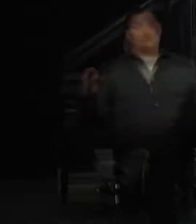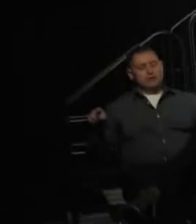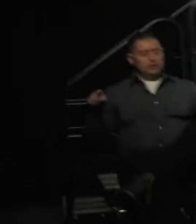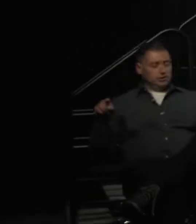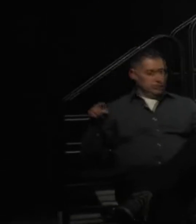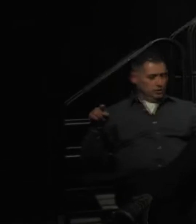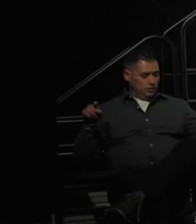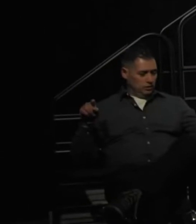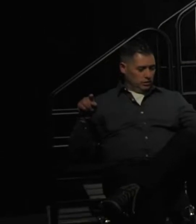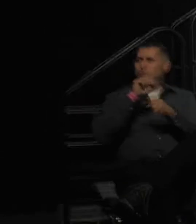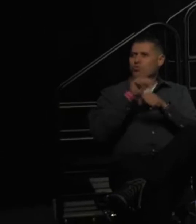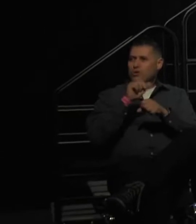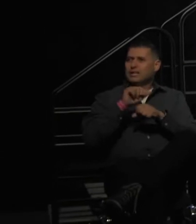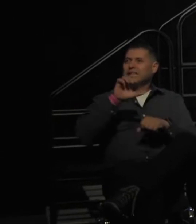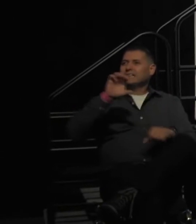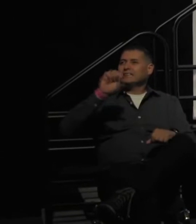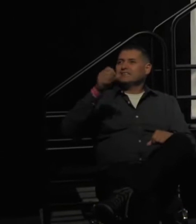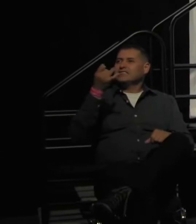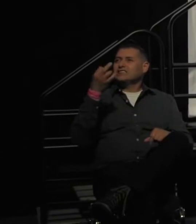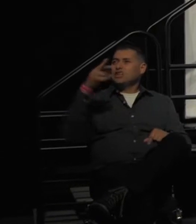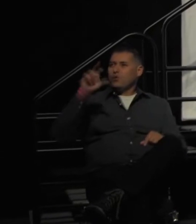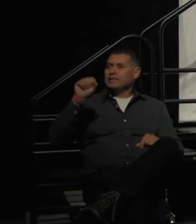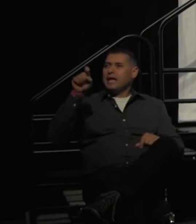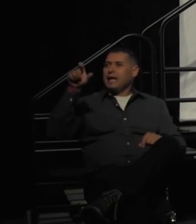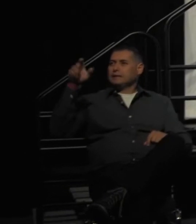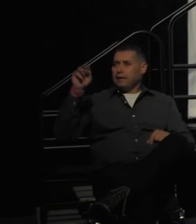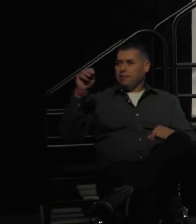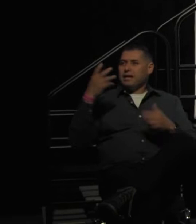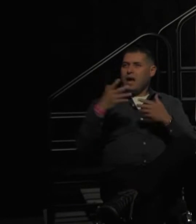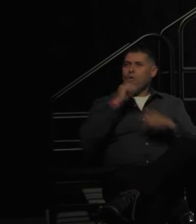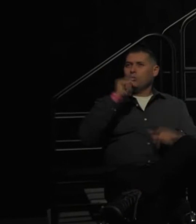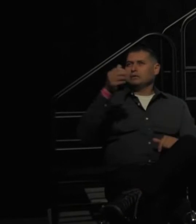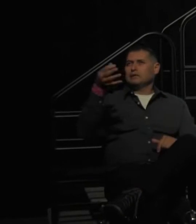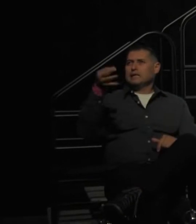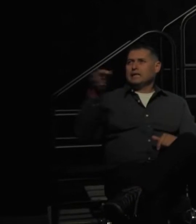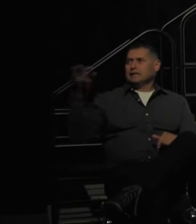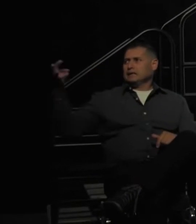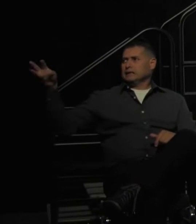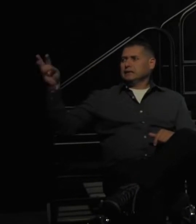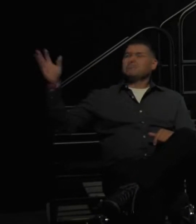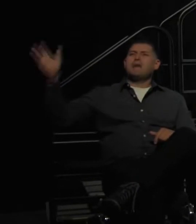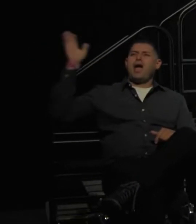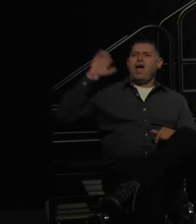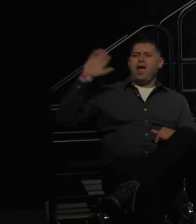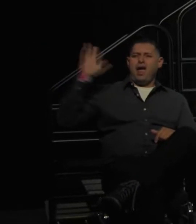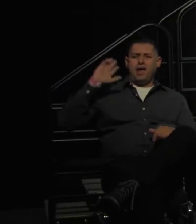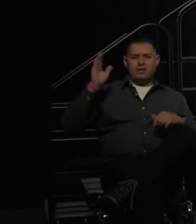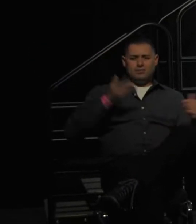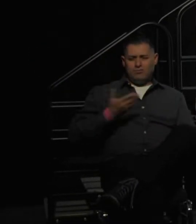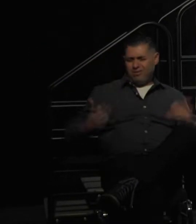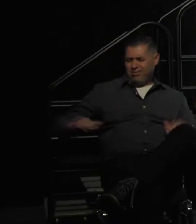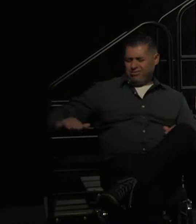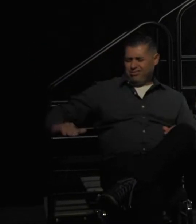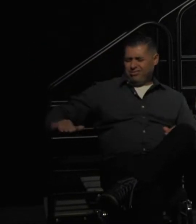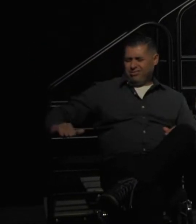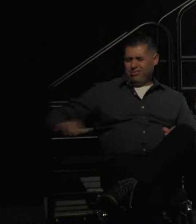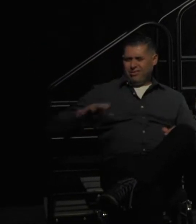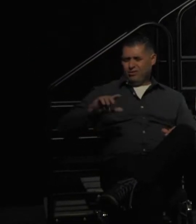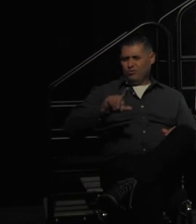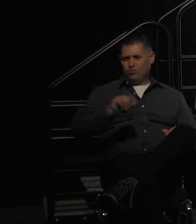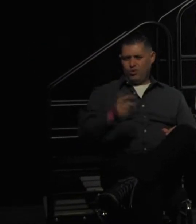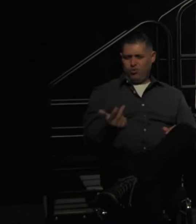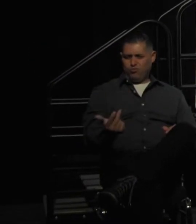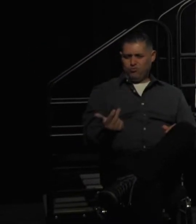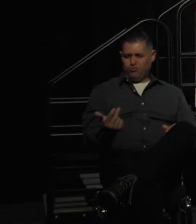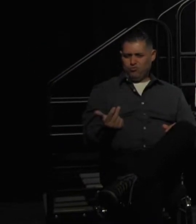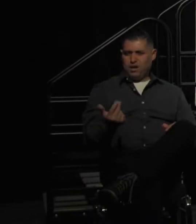time, I was with my family. I took my two daughters. They're now 19 and 16, but I took them there, and they were little kids. This was 2013,